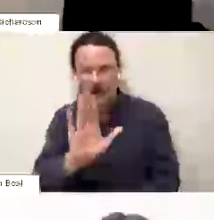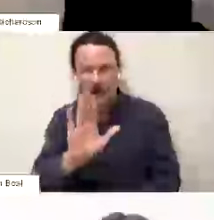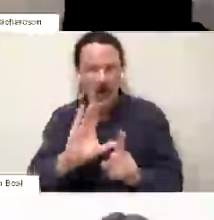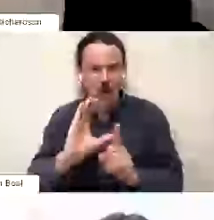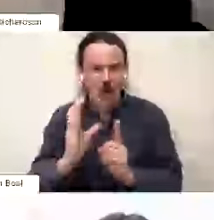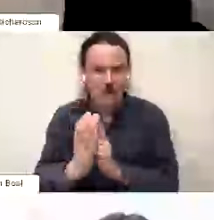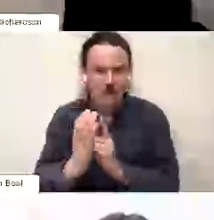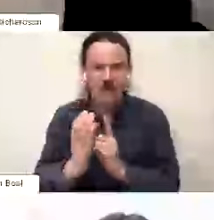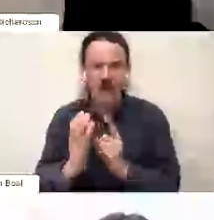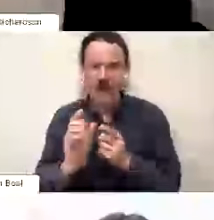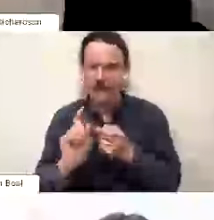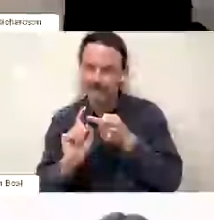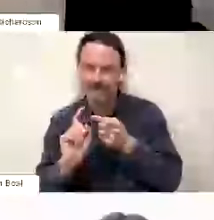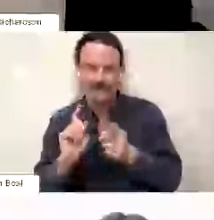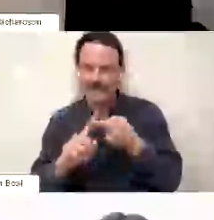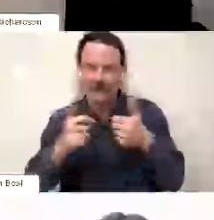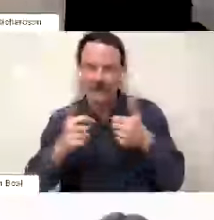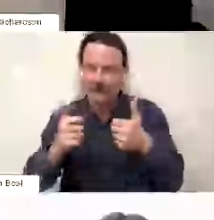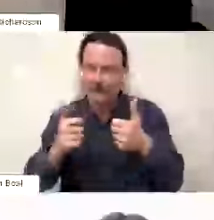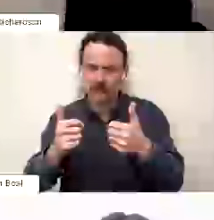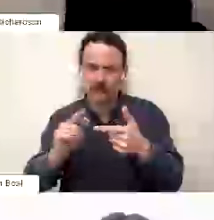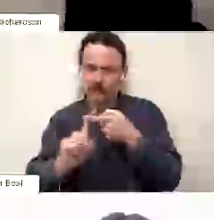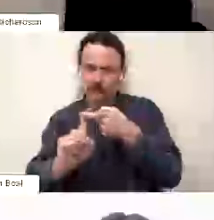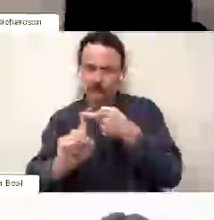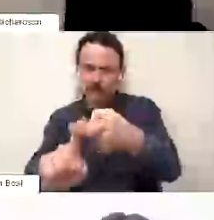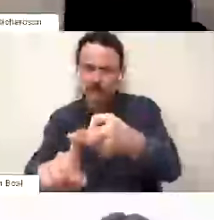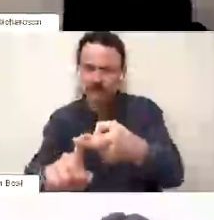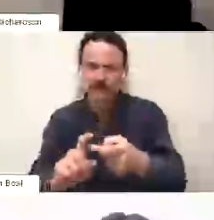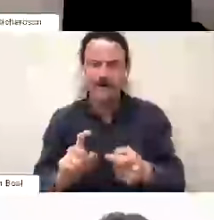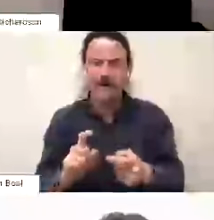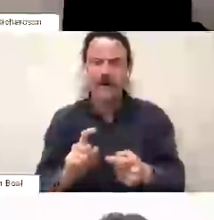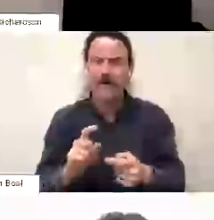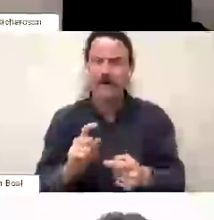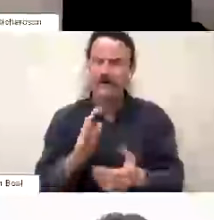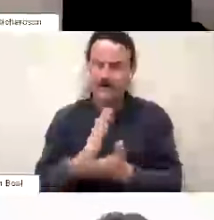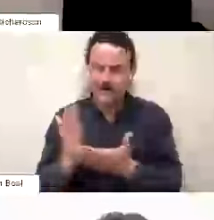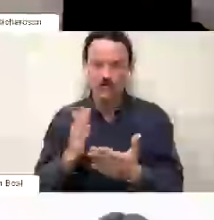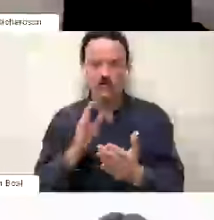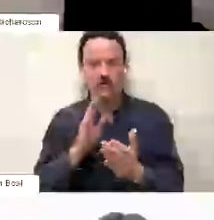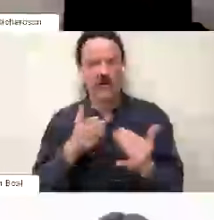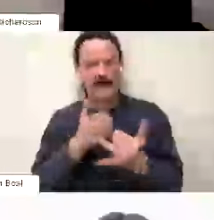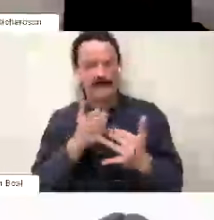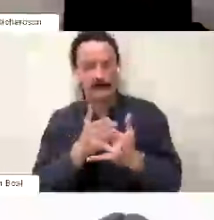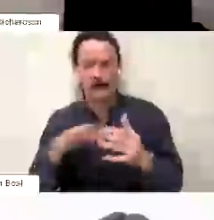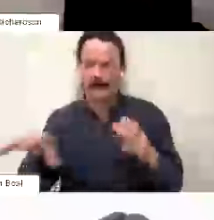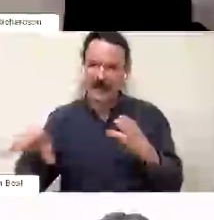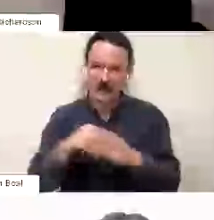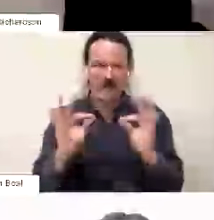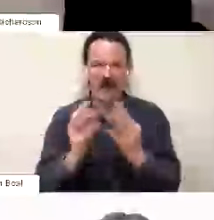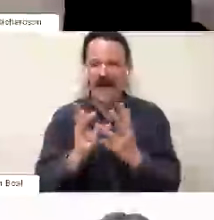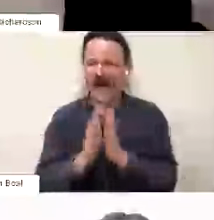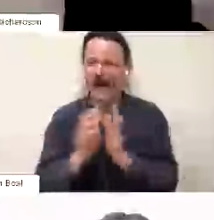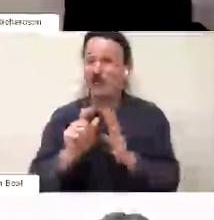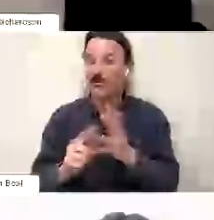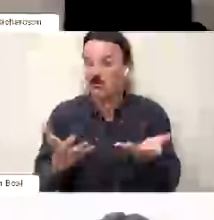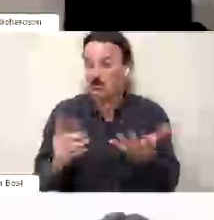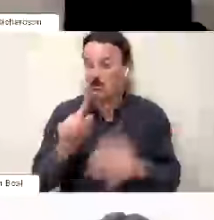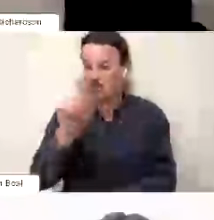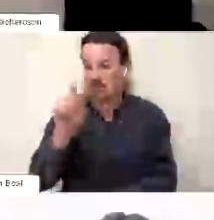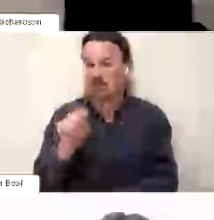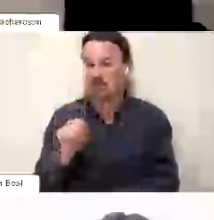integrity, and how do you ensure that you are truly an accessible and inclusive organisation? So, and the way